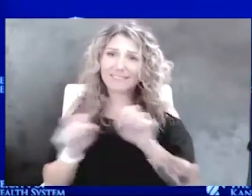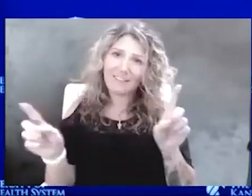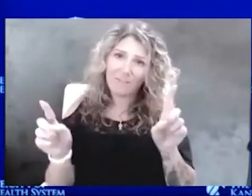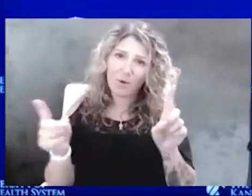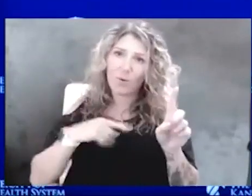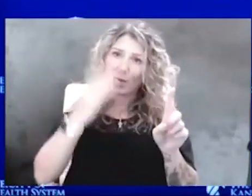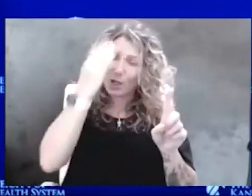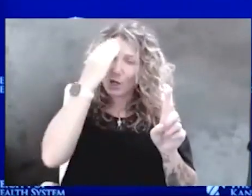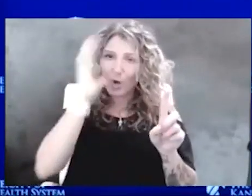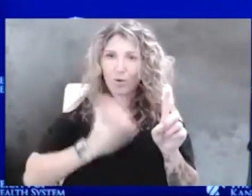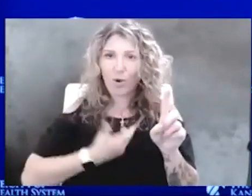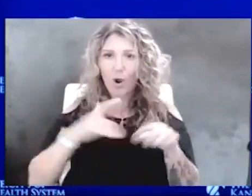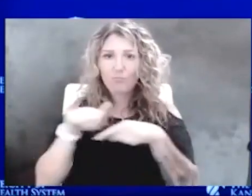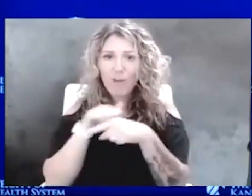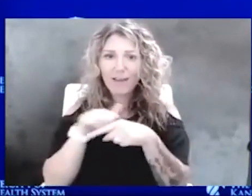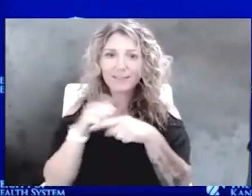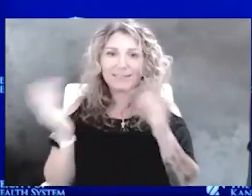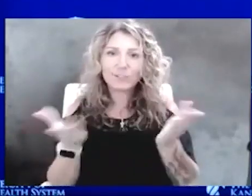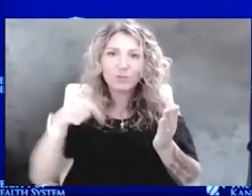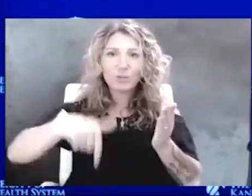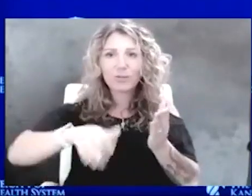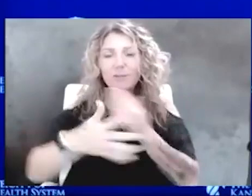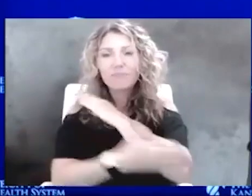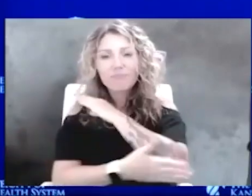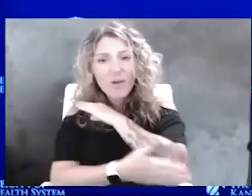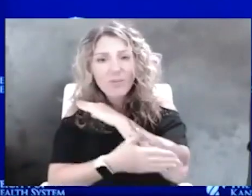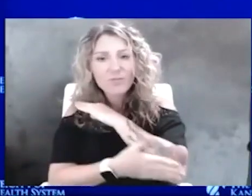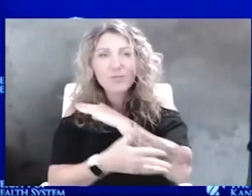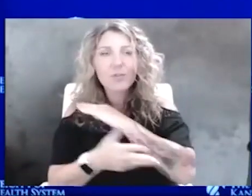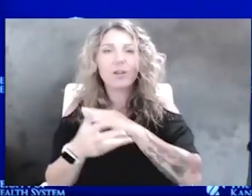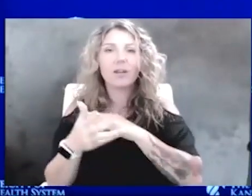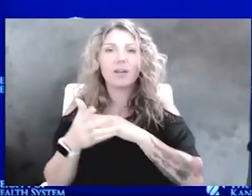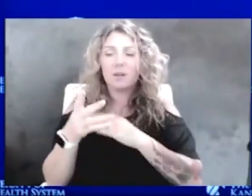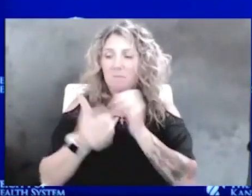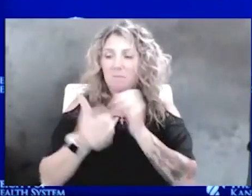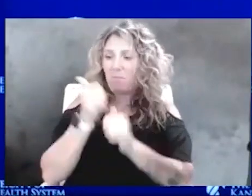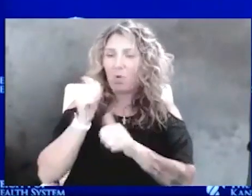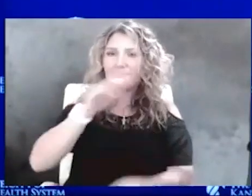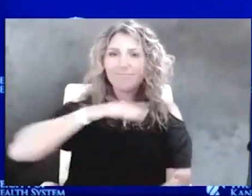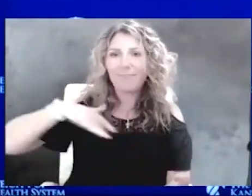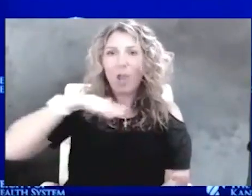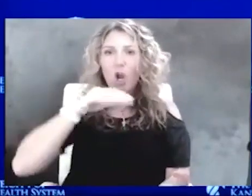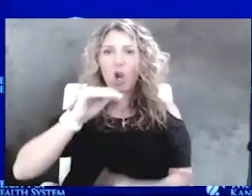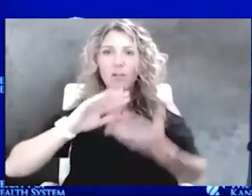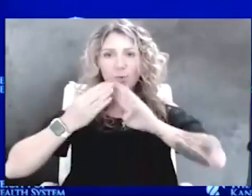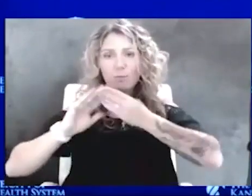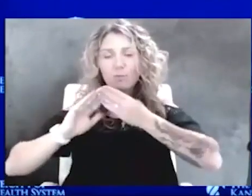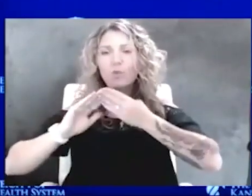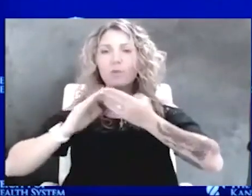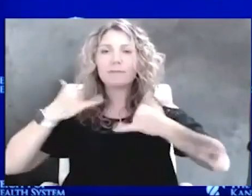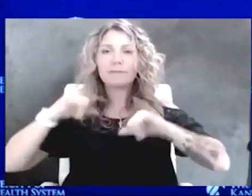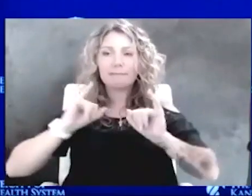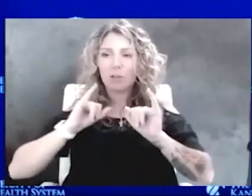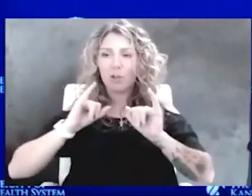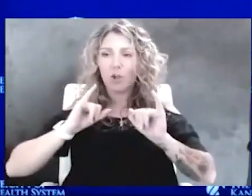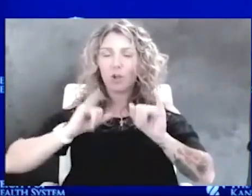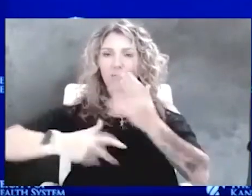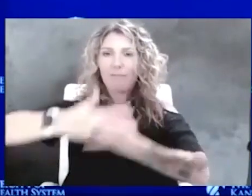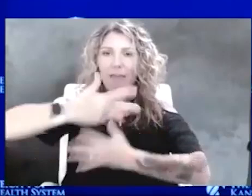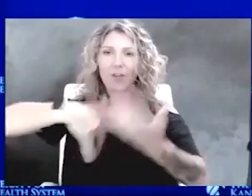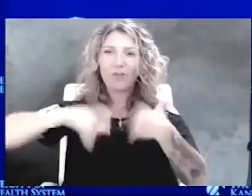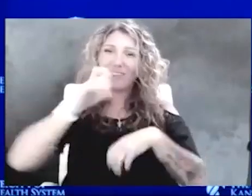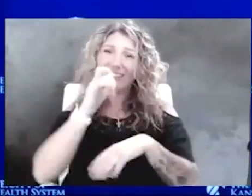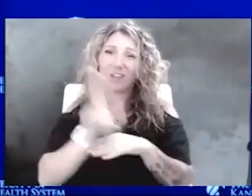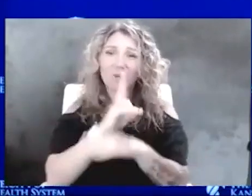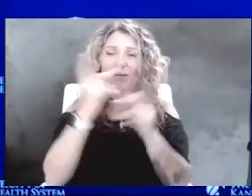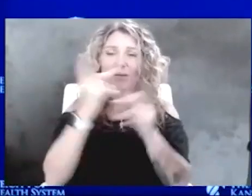here in this country for the majority of areas and communities, which is still gathering, not wearing masks and things of that nature. So we